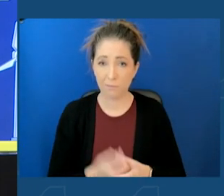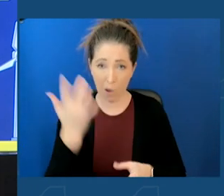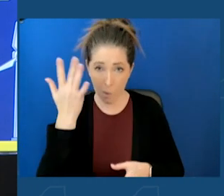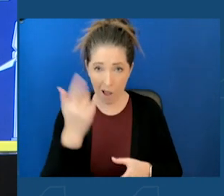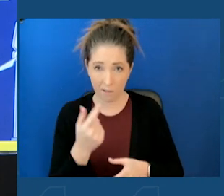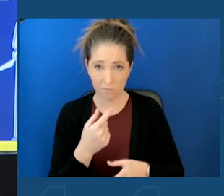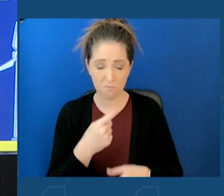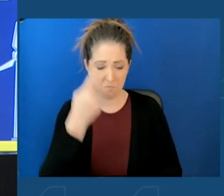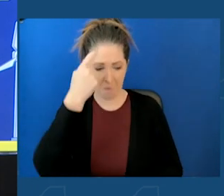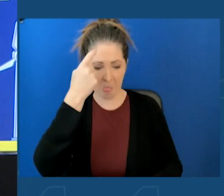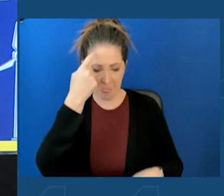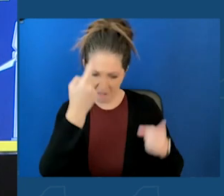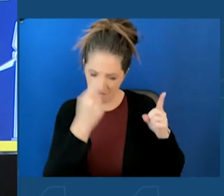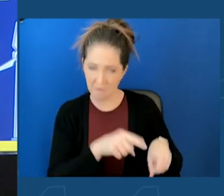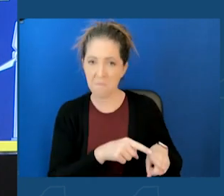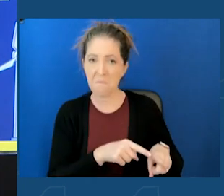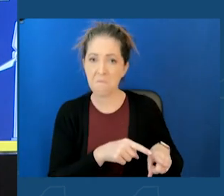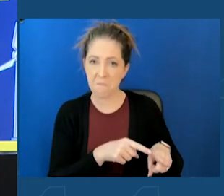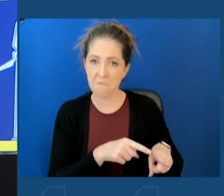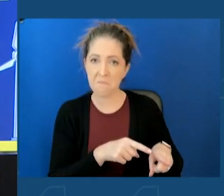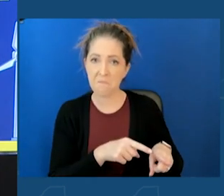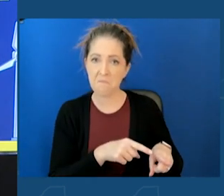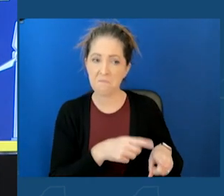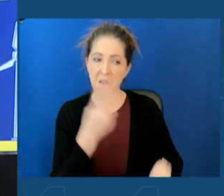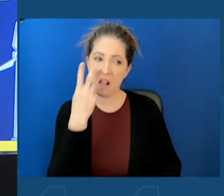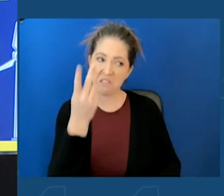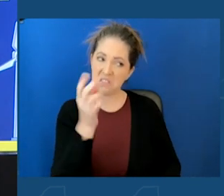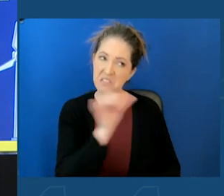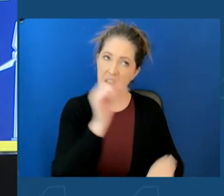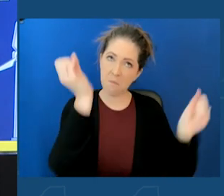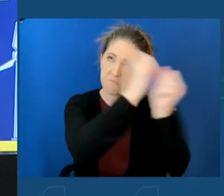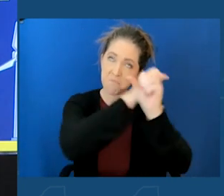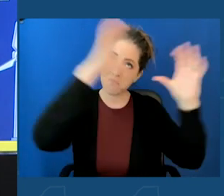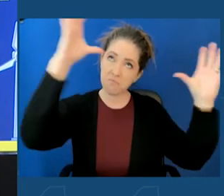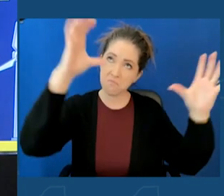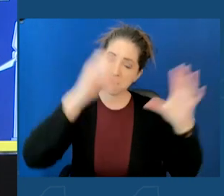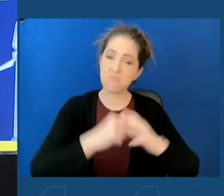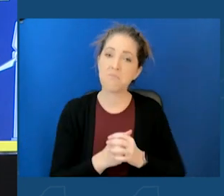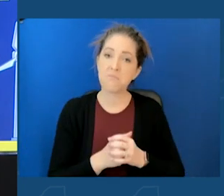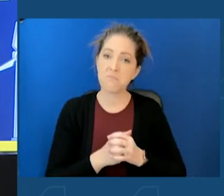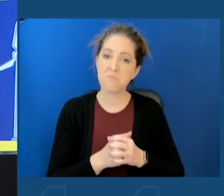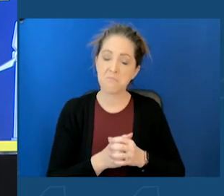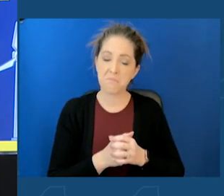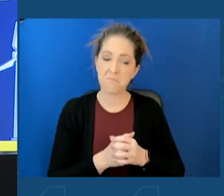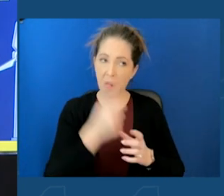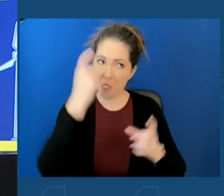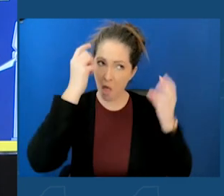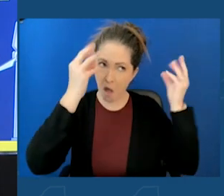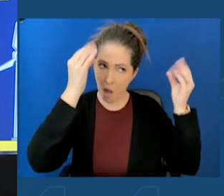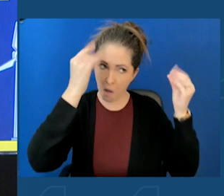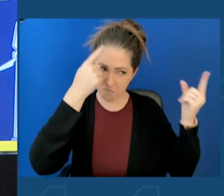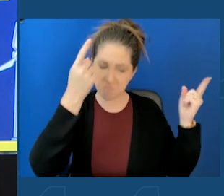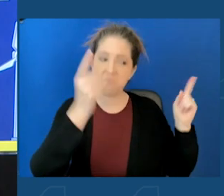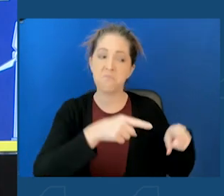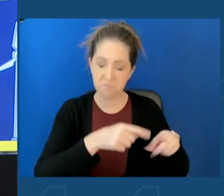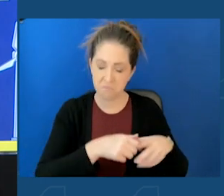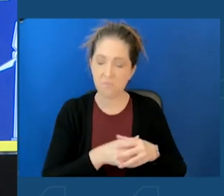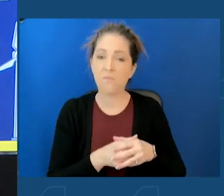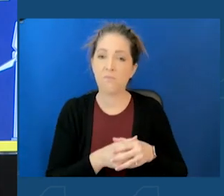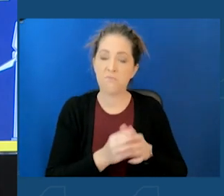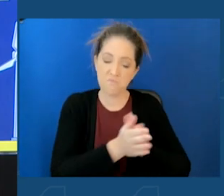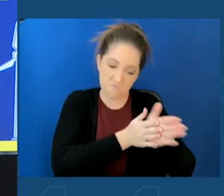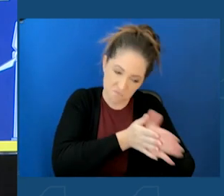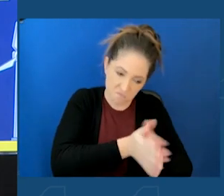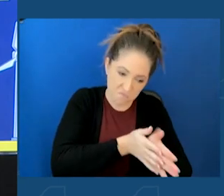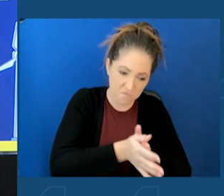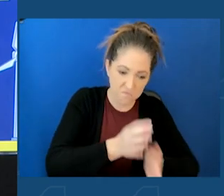alike. We see the same vision. We have the same thoughts. We have the same drive. And I say